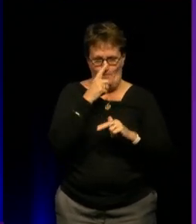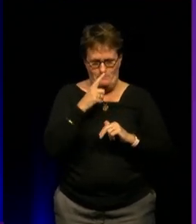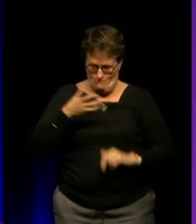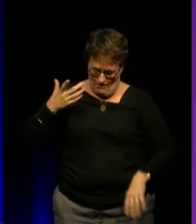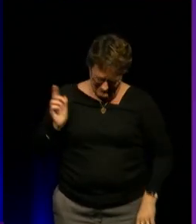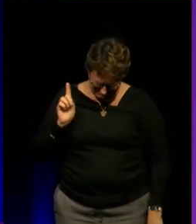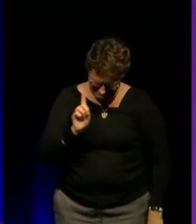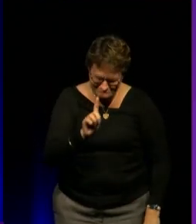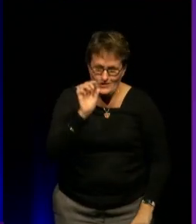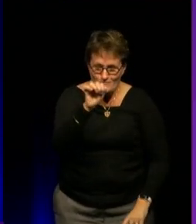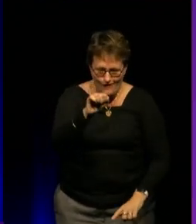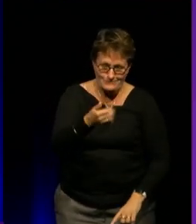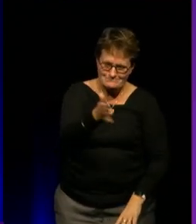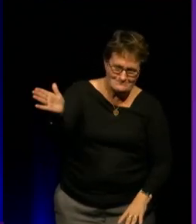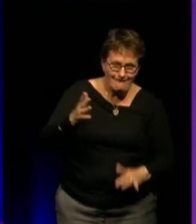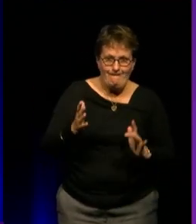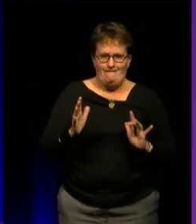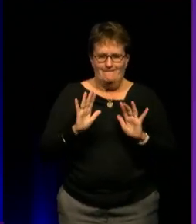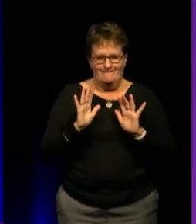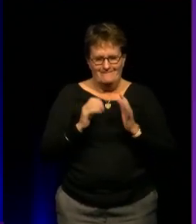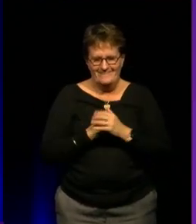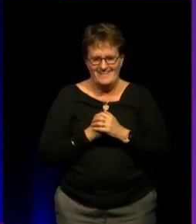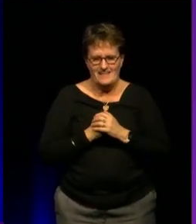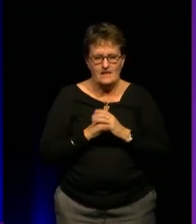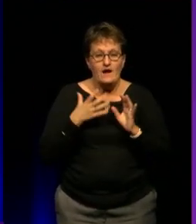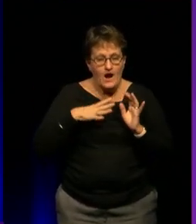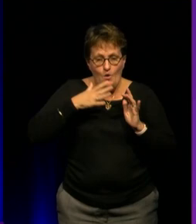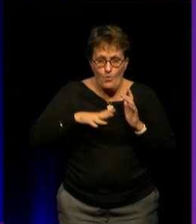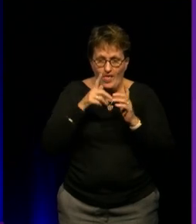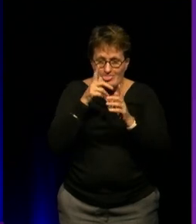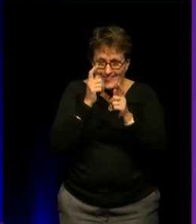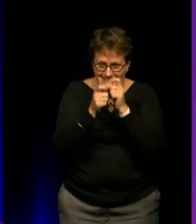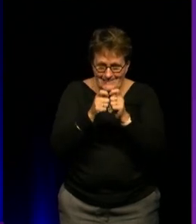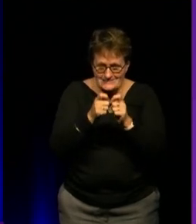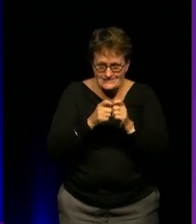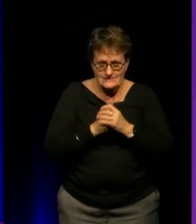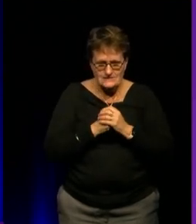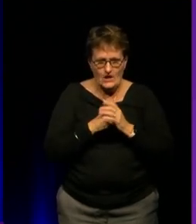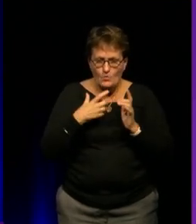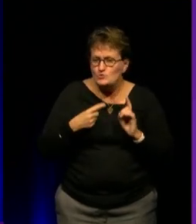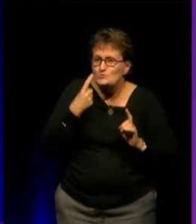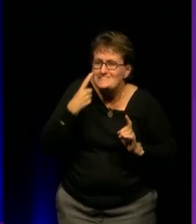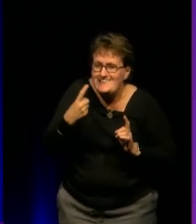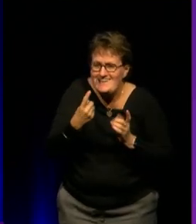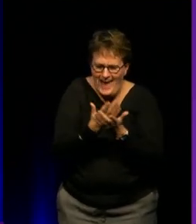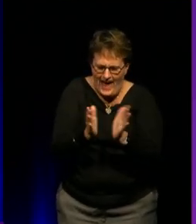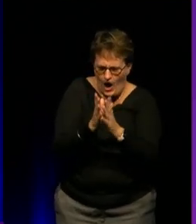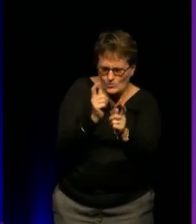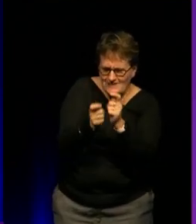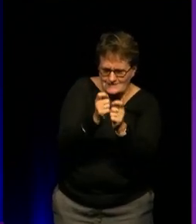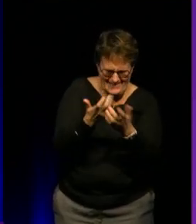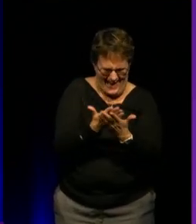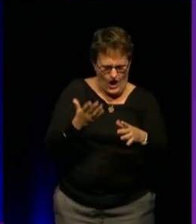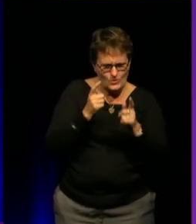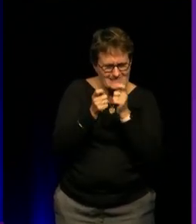the sample around and saying, you know, not only, you know, do I want the test result, I actually want to see you do the test. Like, how does this